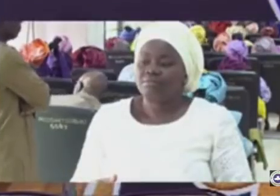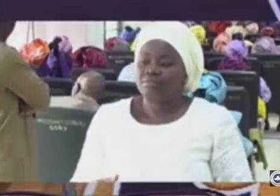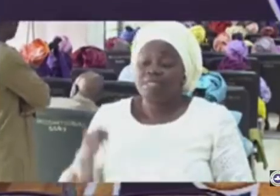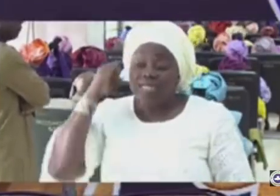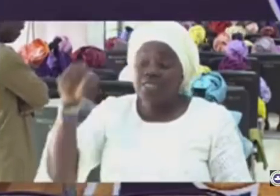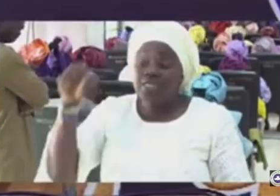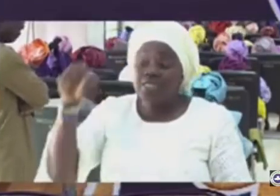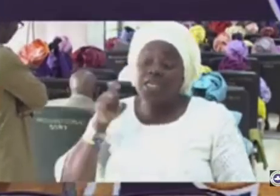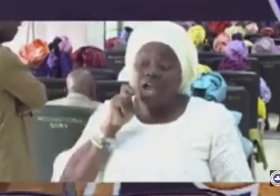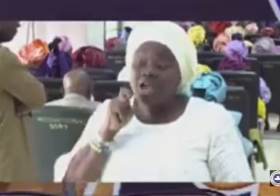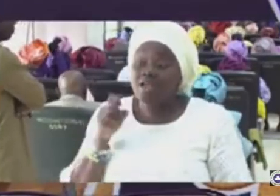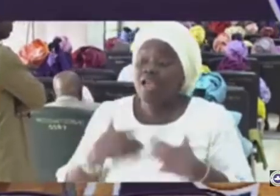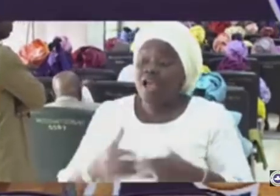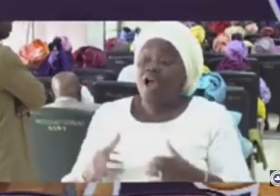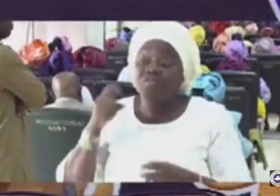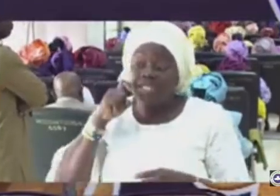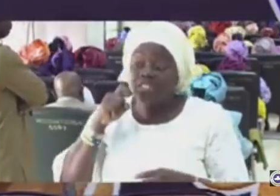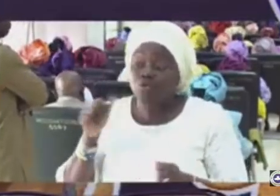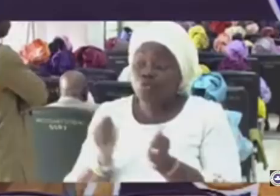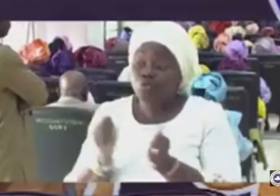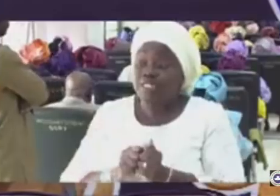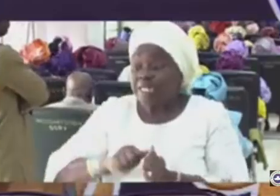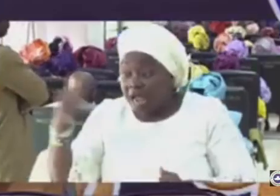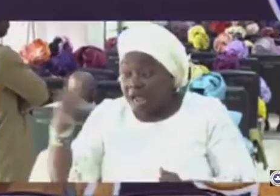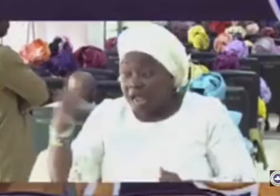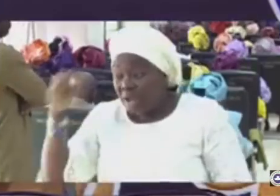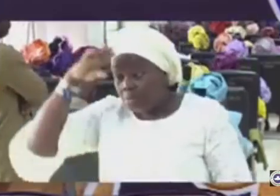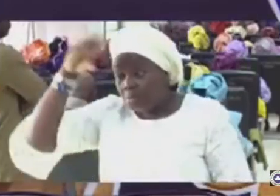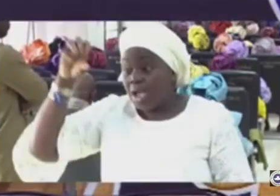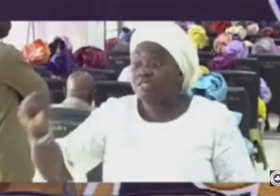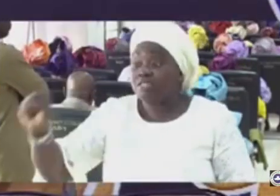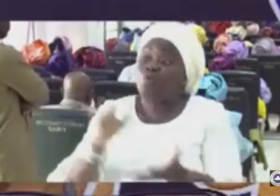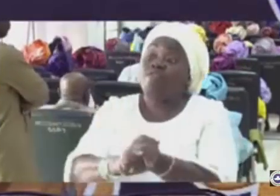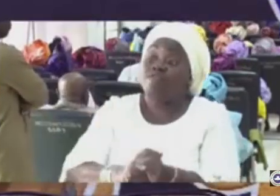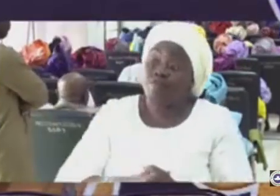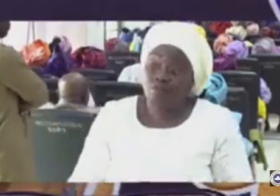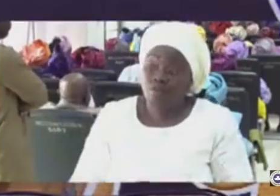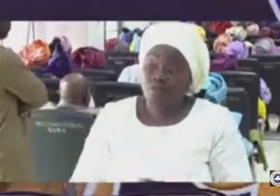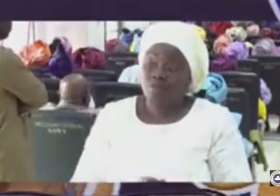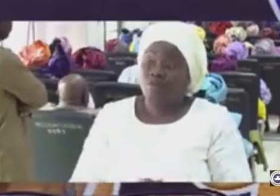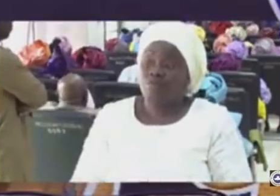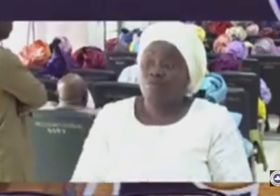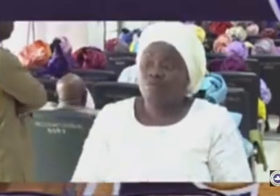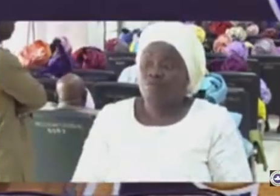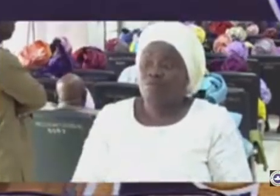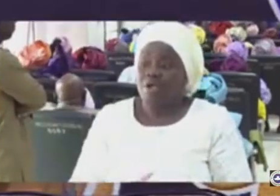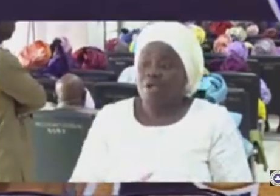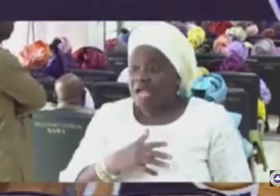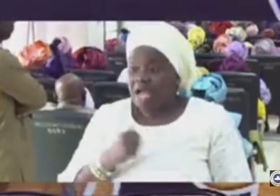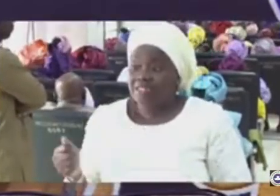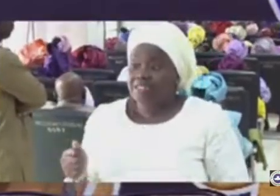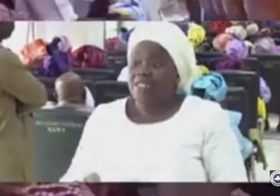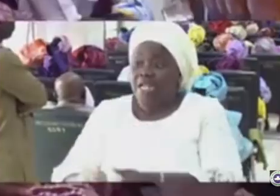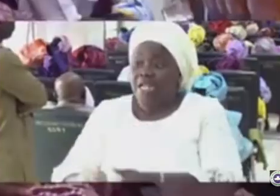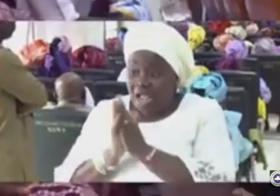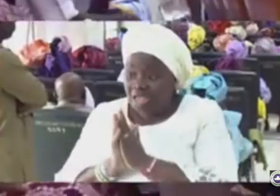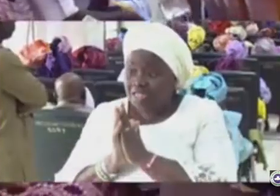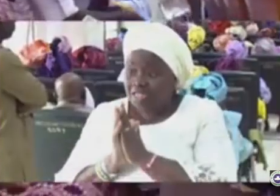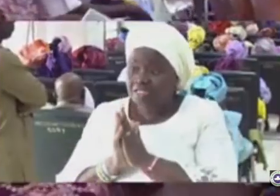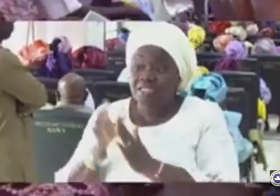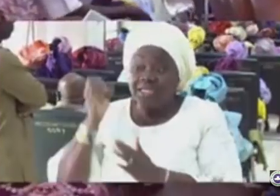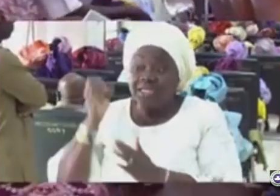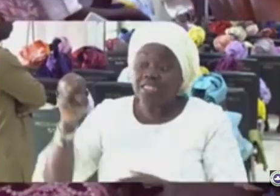of the woman, arranged for his death. Once the husband was dead, he pretended